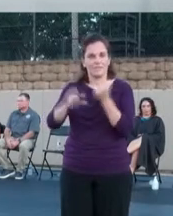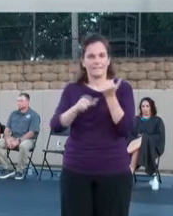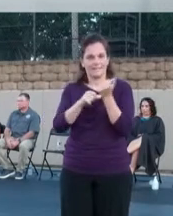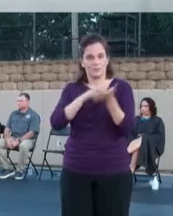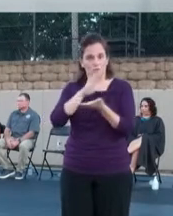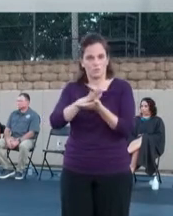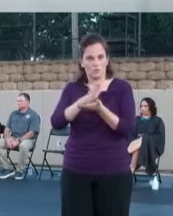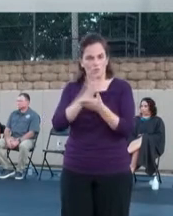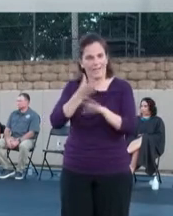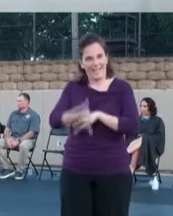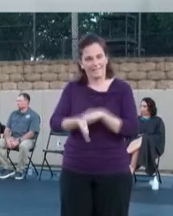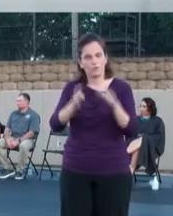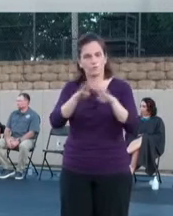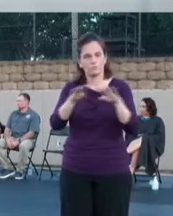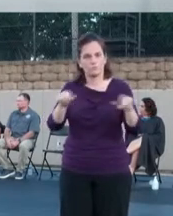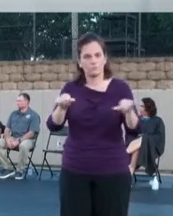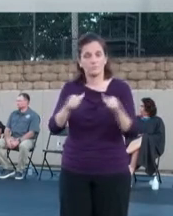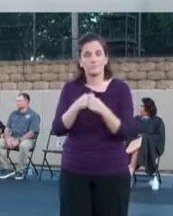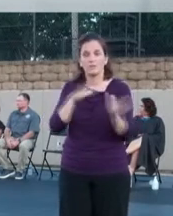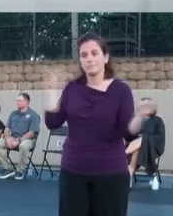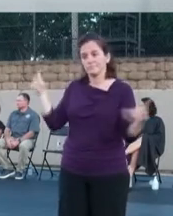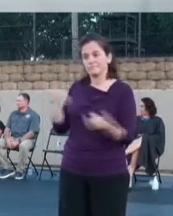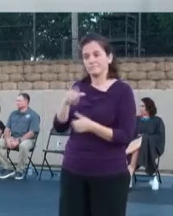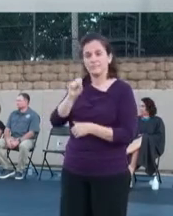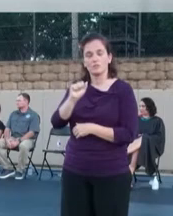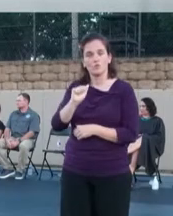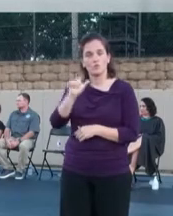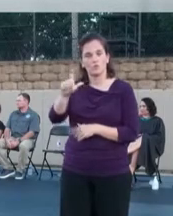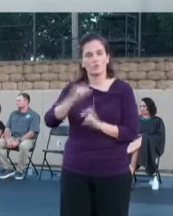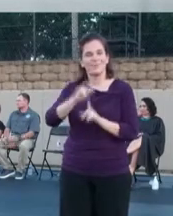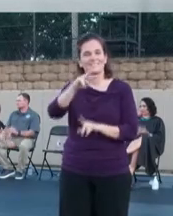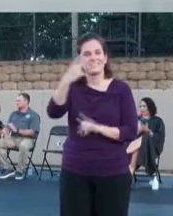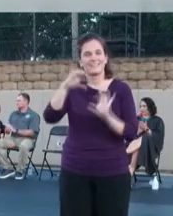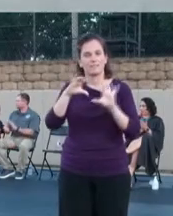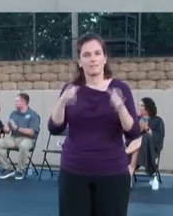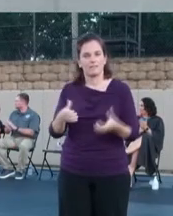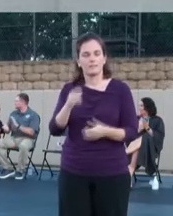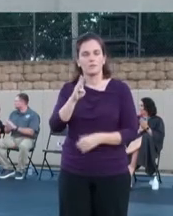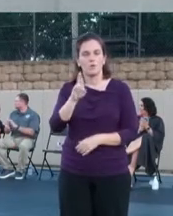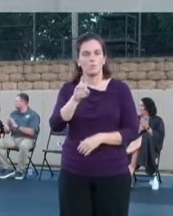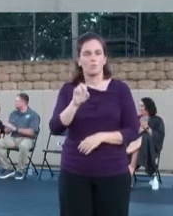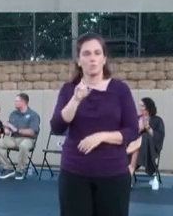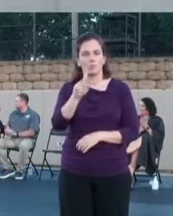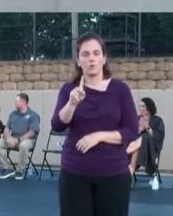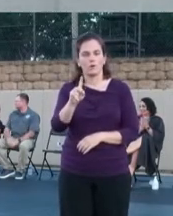degree. Welcome our salutatorian, Brooke Perry.